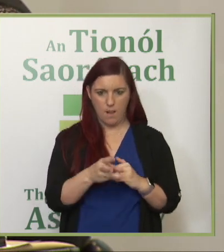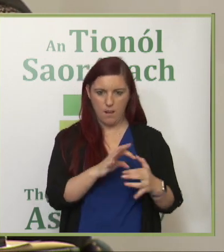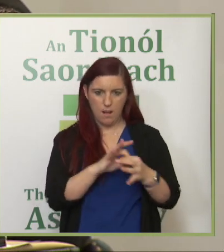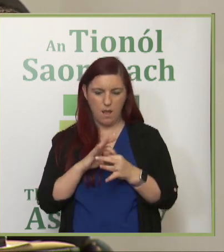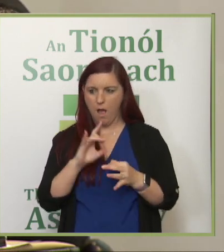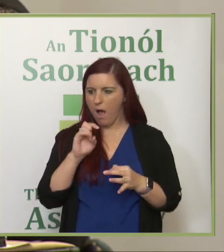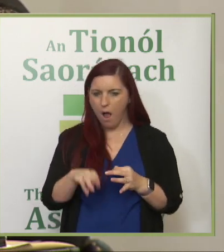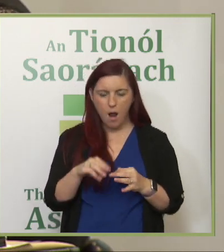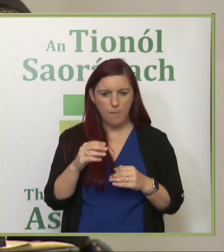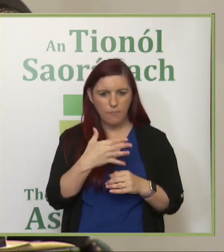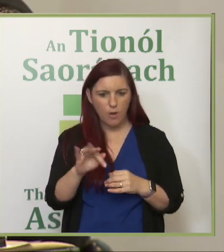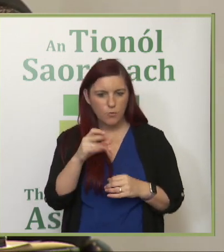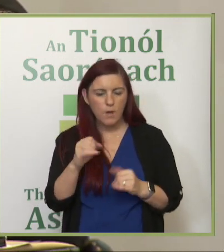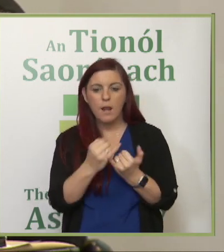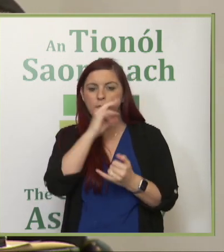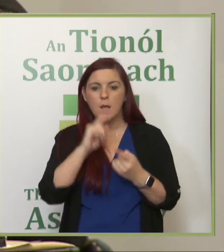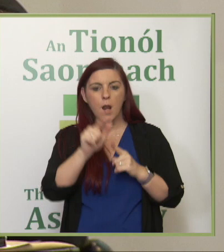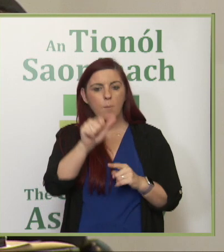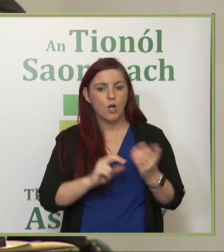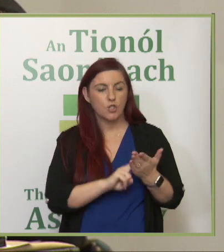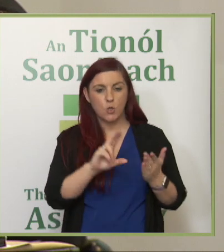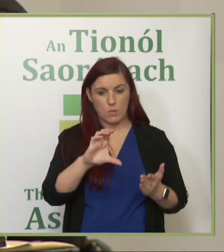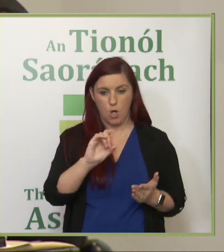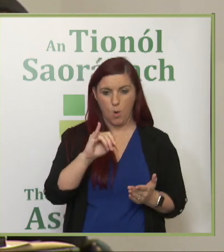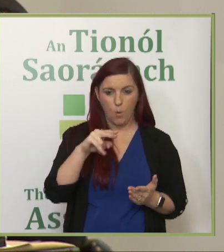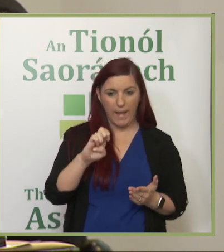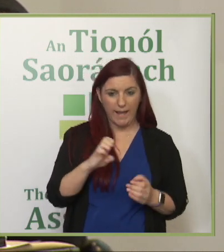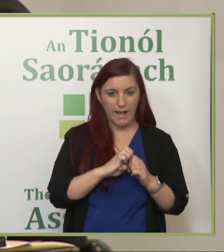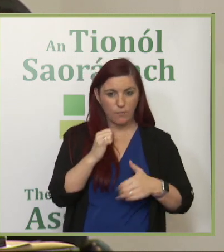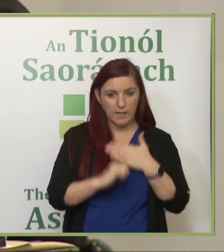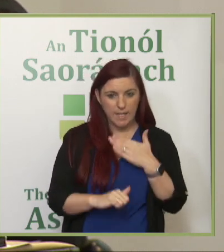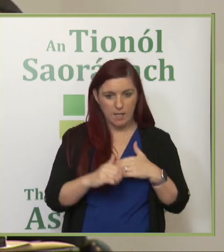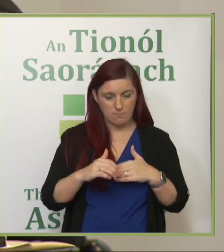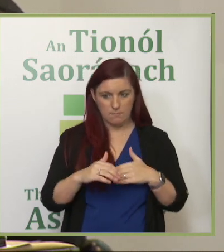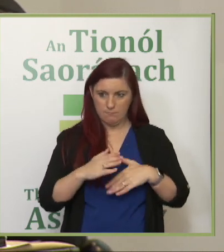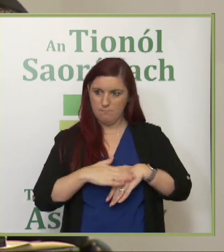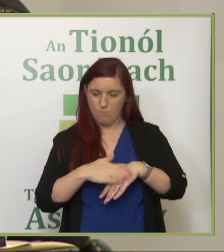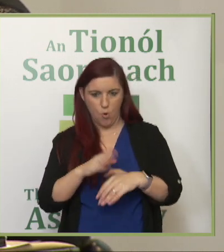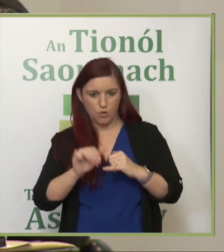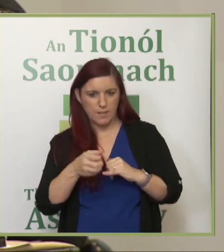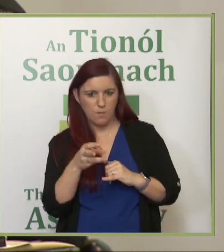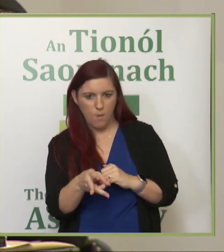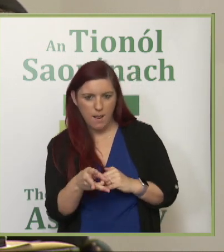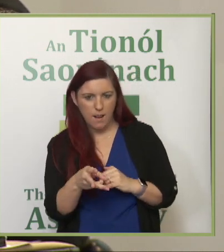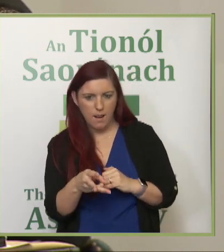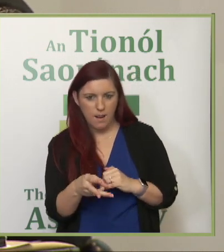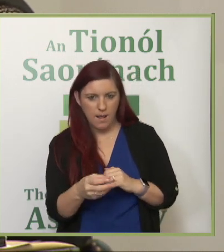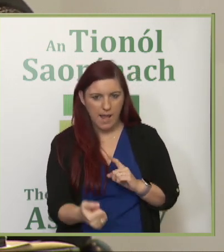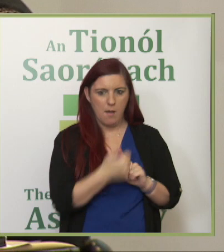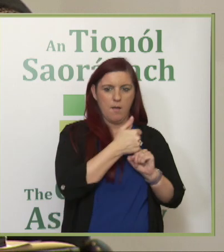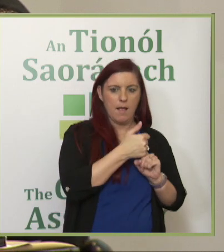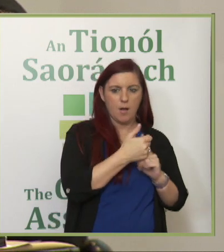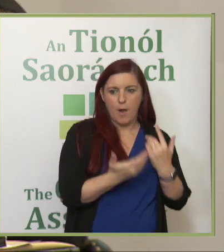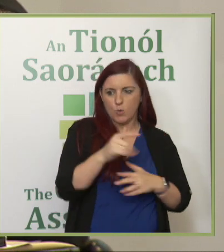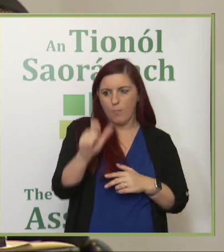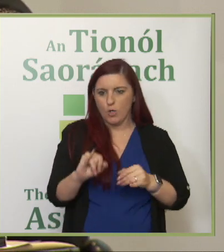for example, somebody using cocaine every day is much more likely to experience harm from their cocaine use than somebody using it every few months, and